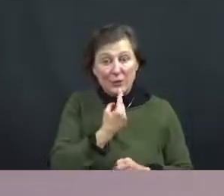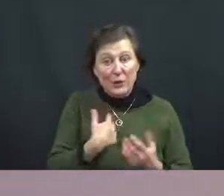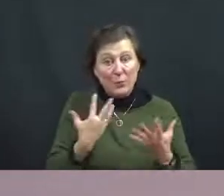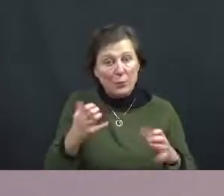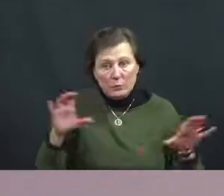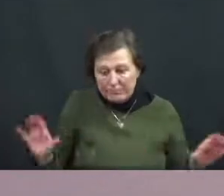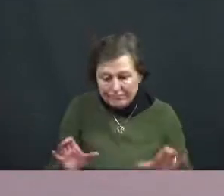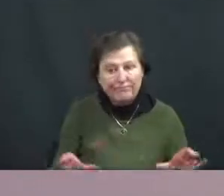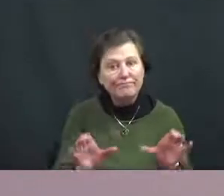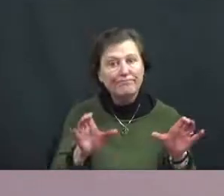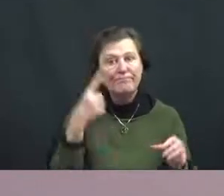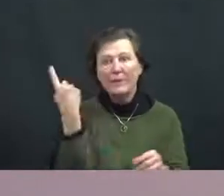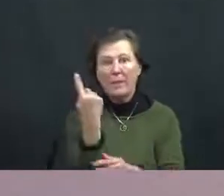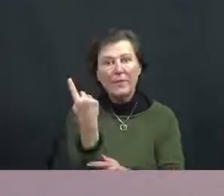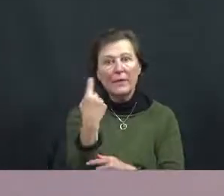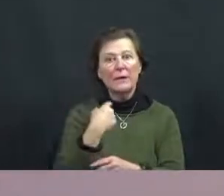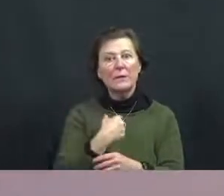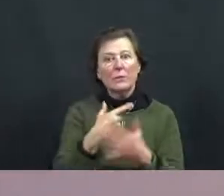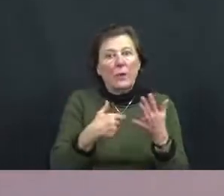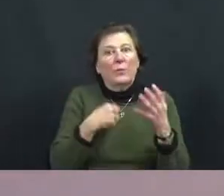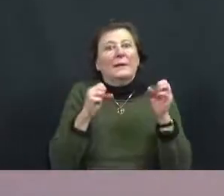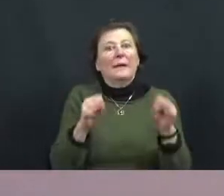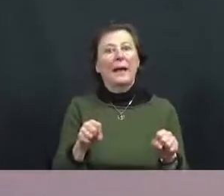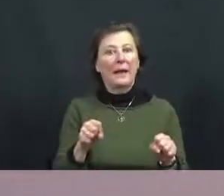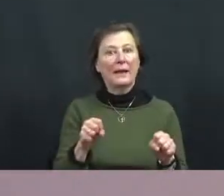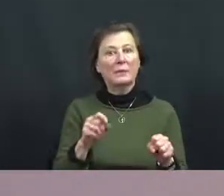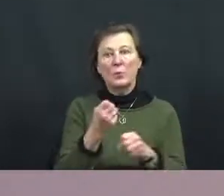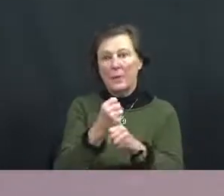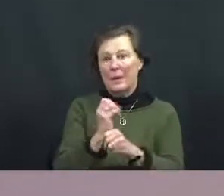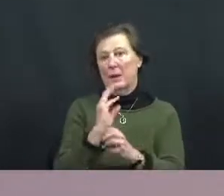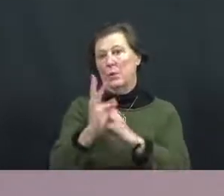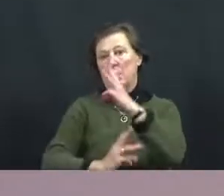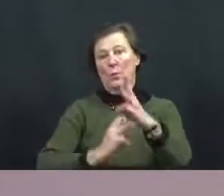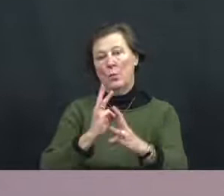something, whatever we could, to make our world better.